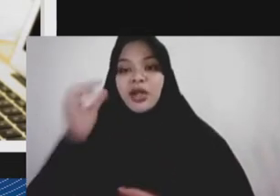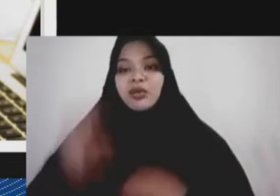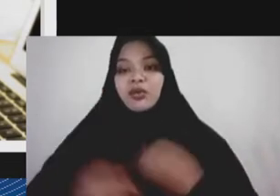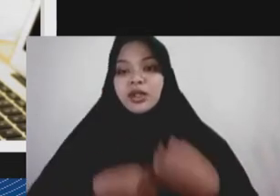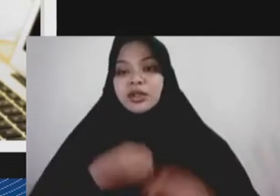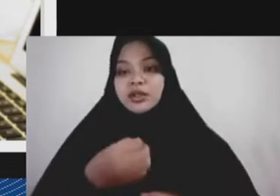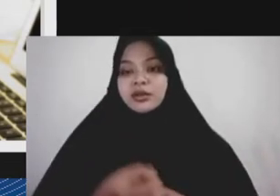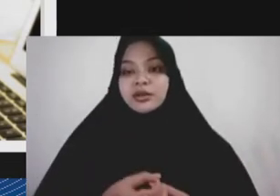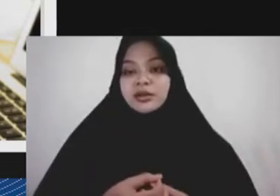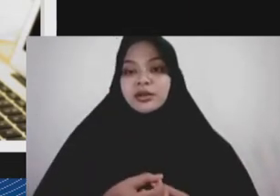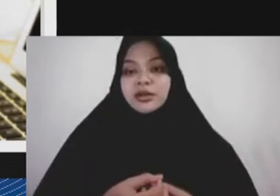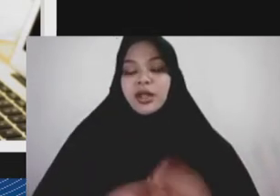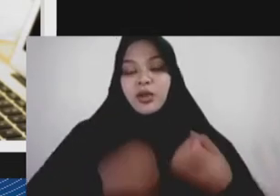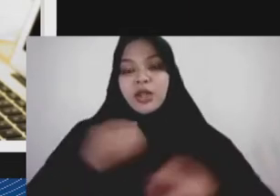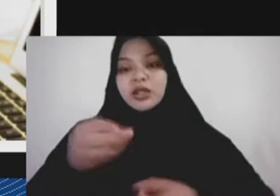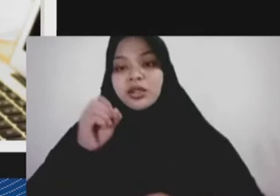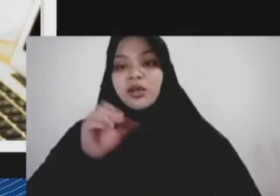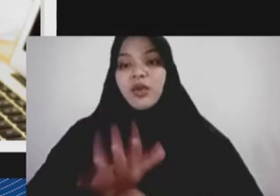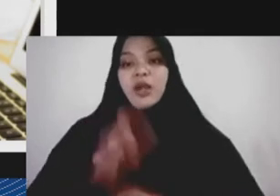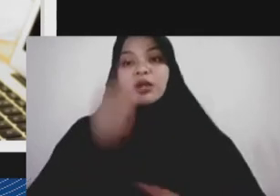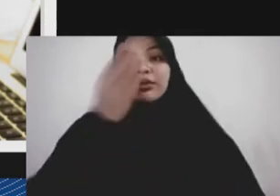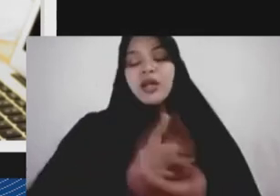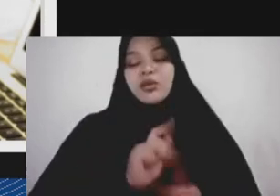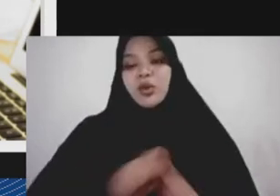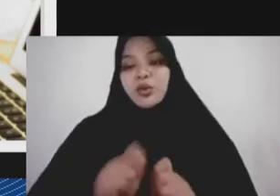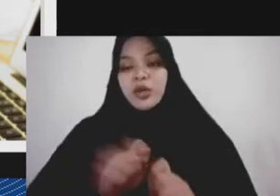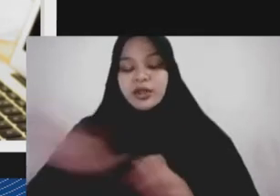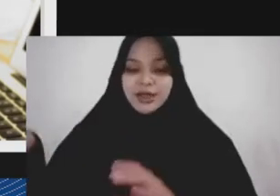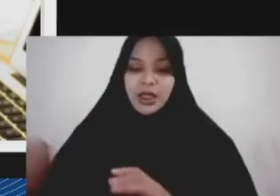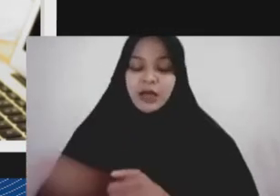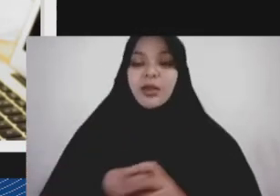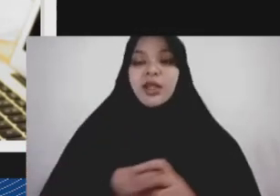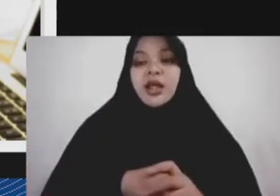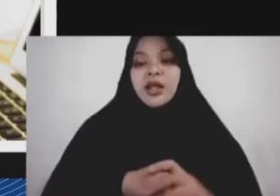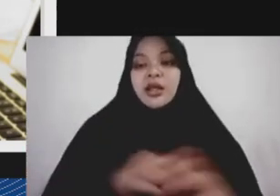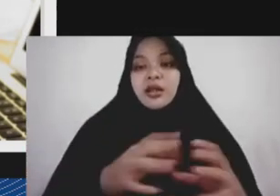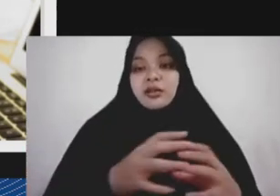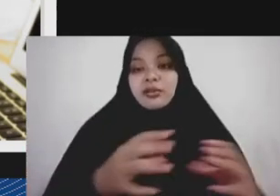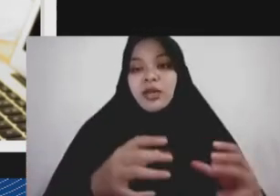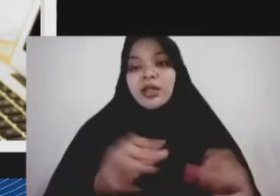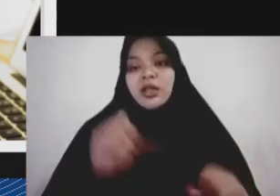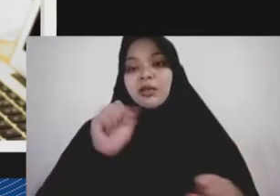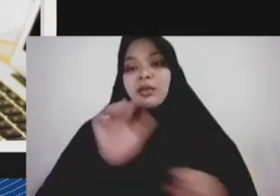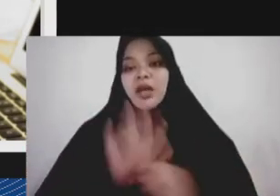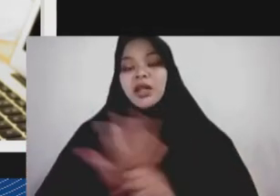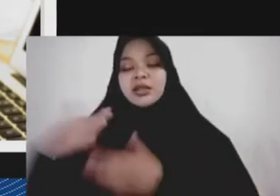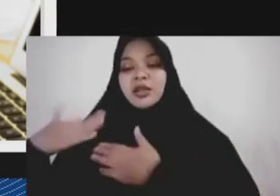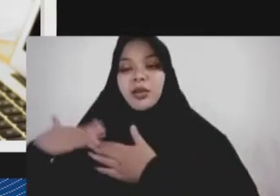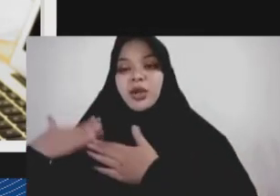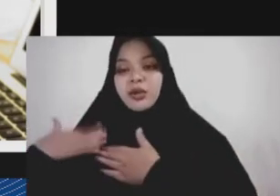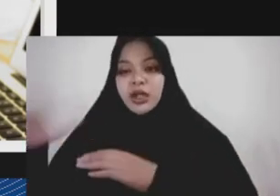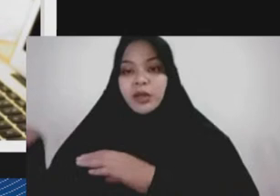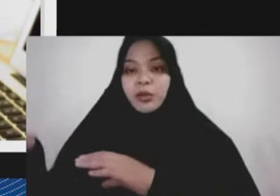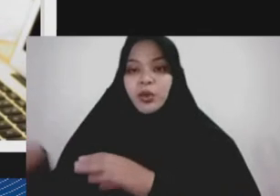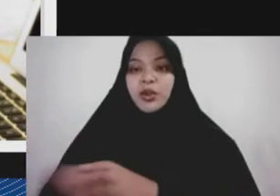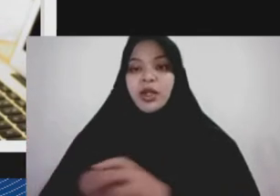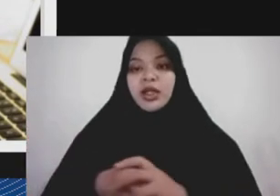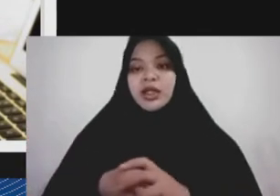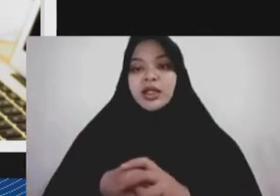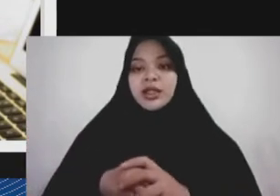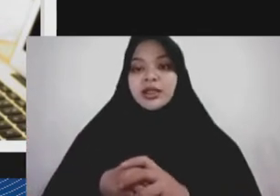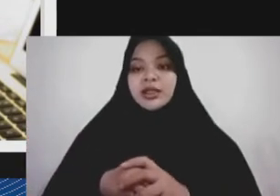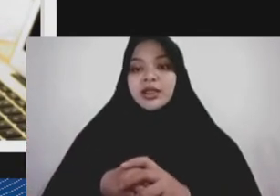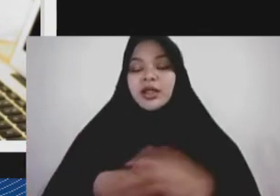be involved in the decision making of any pandemic response, including the ongoing